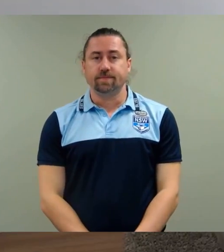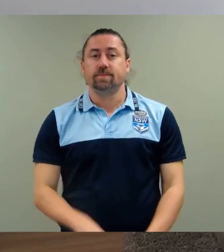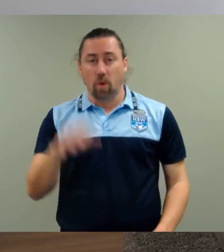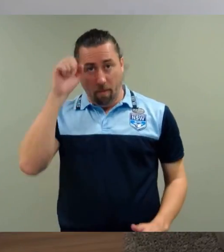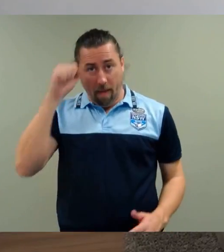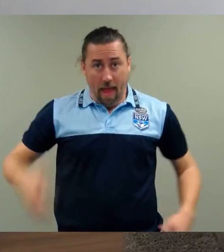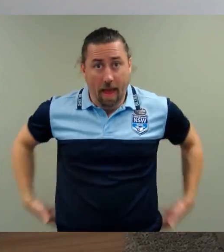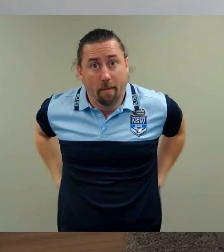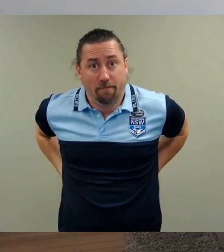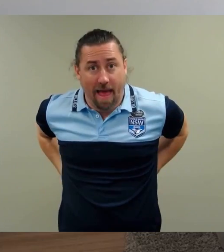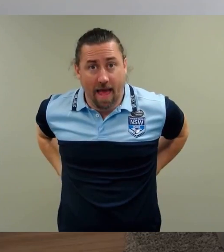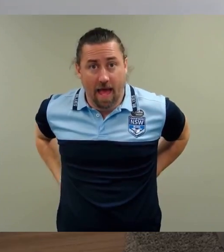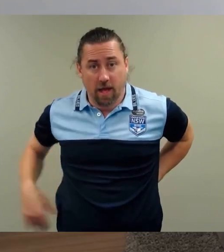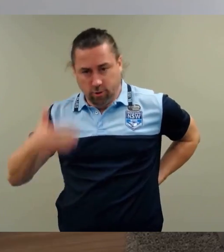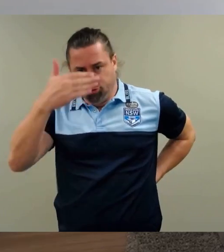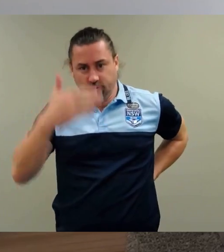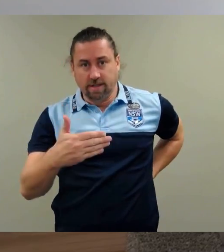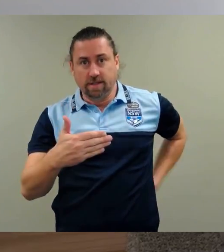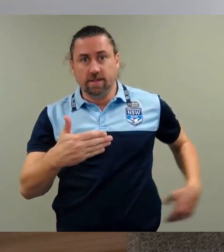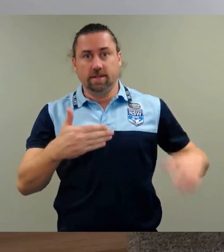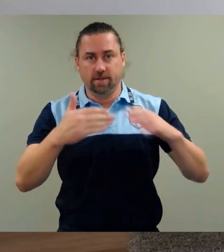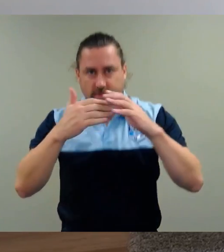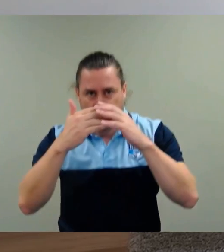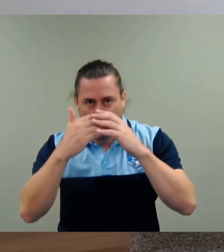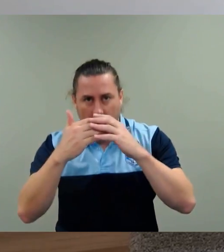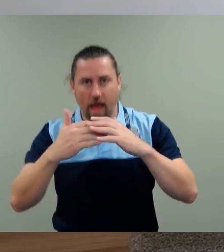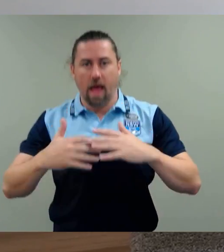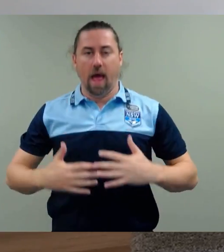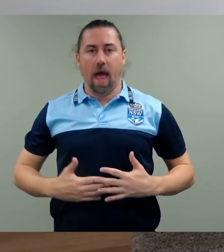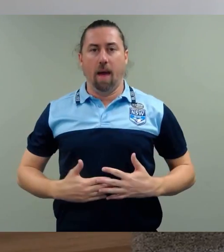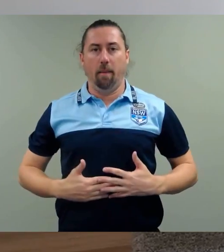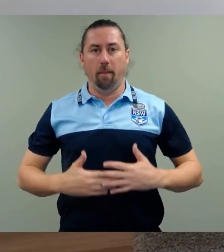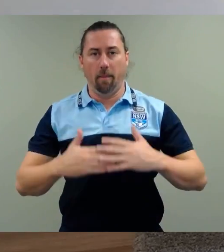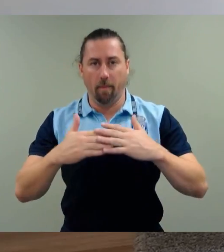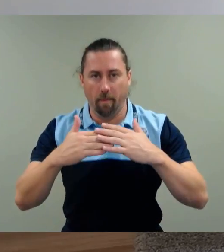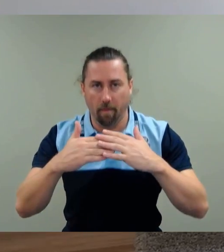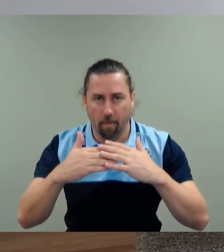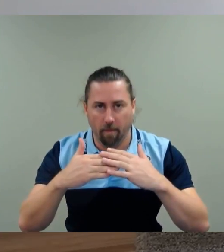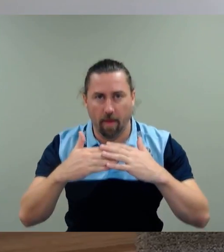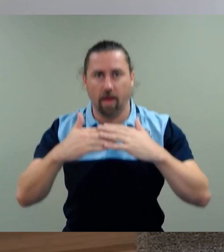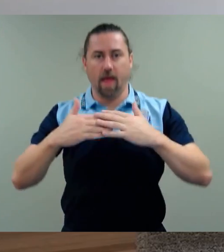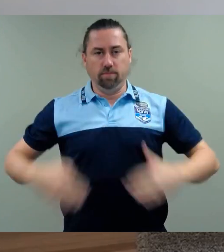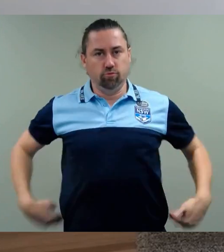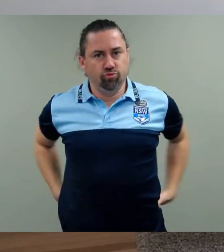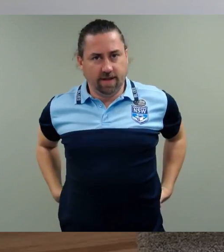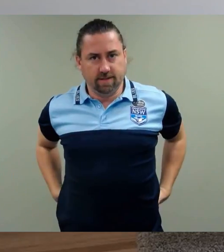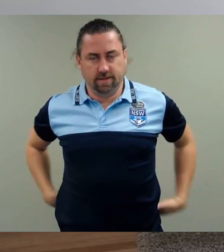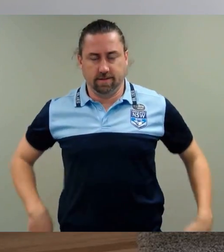Remember to try and keep your back nice and straight as you're standing up and slowly coming back down again.